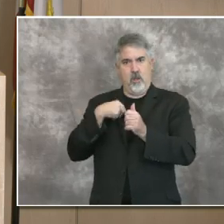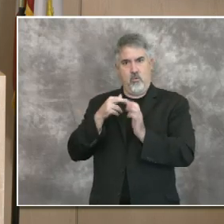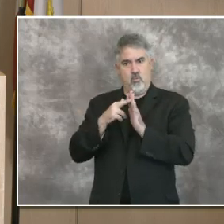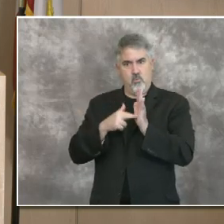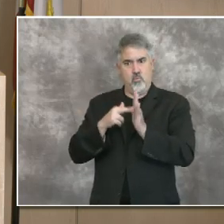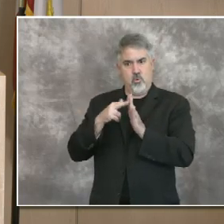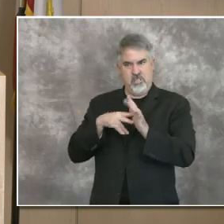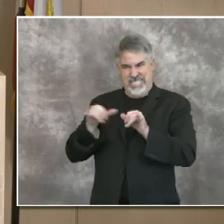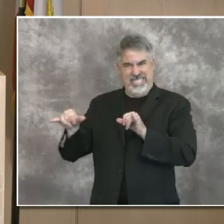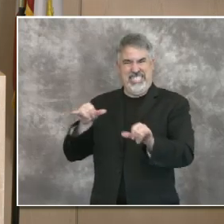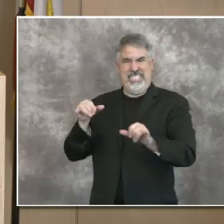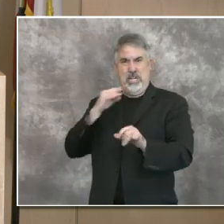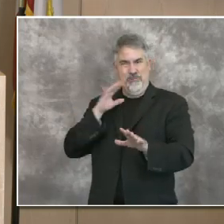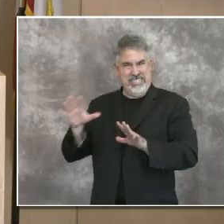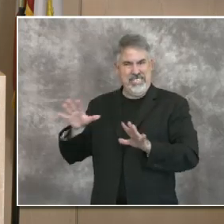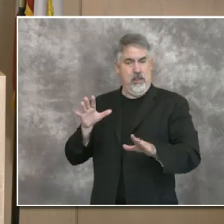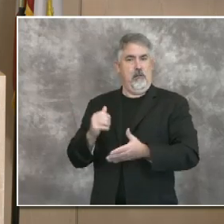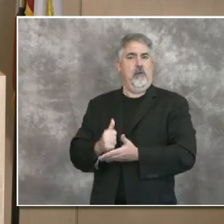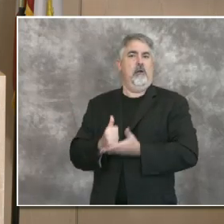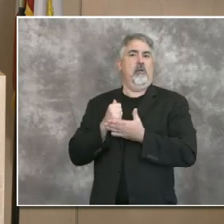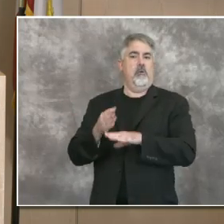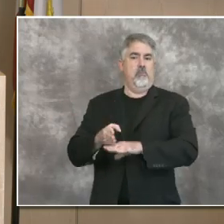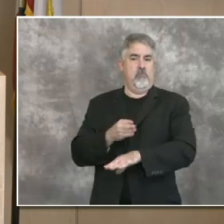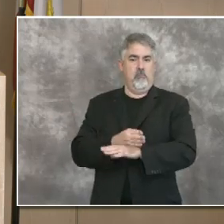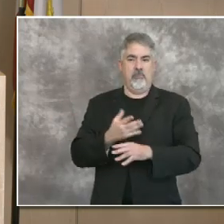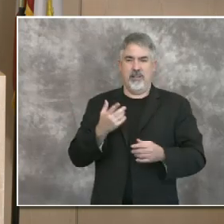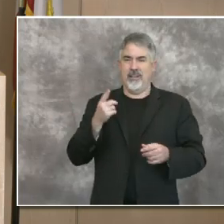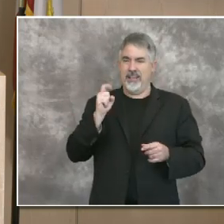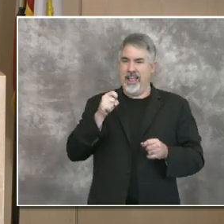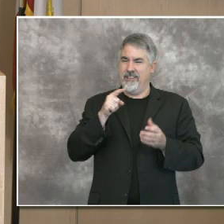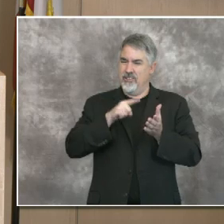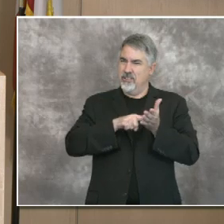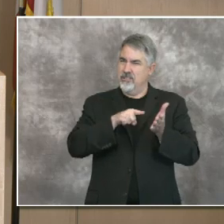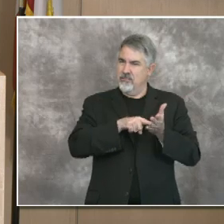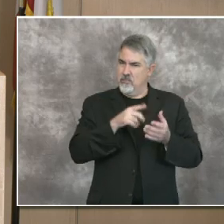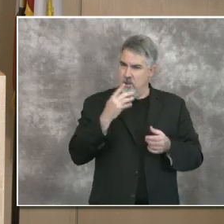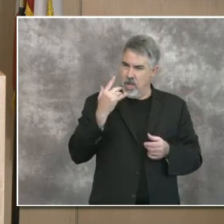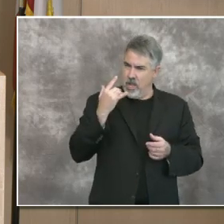at home. We would have to do additional research to look at the